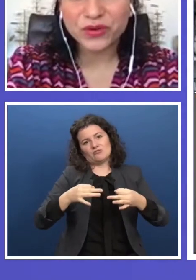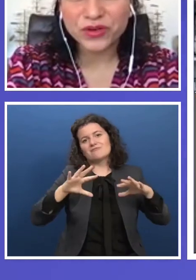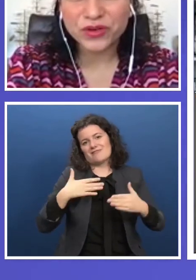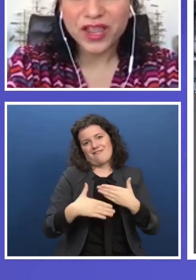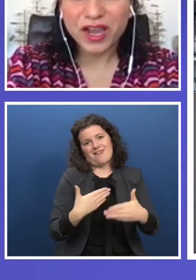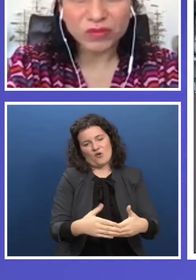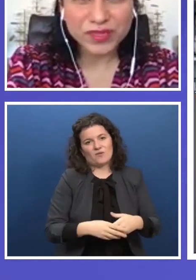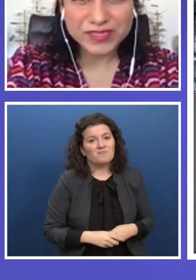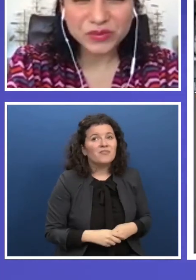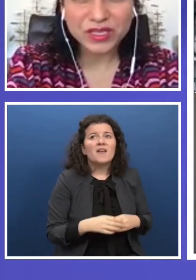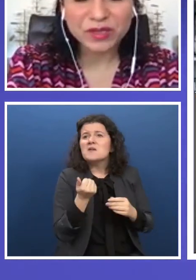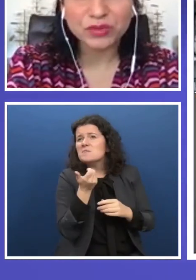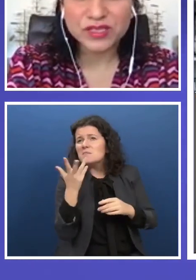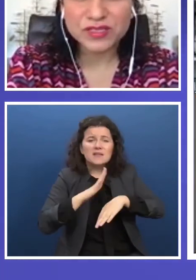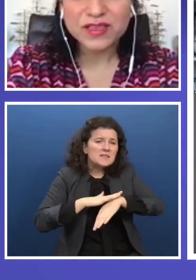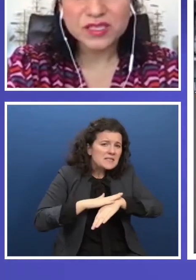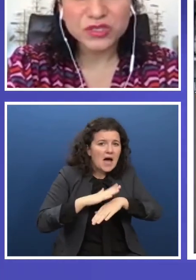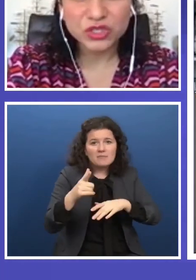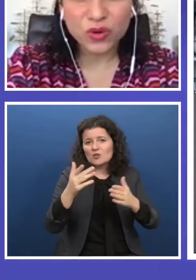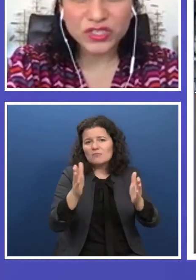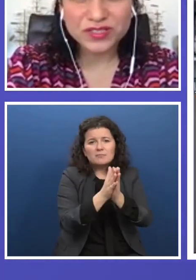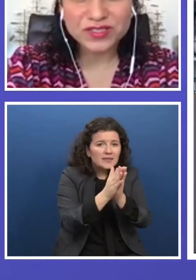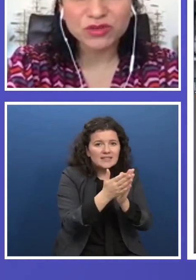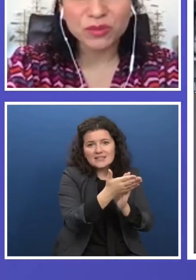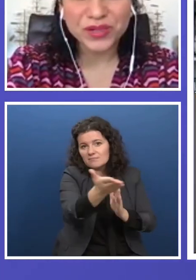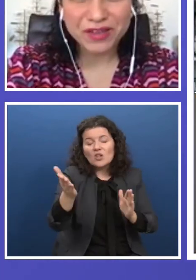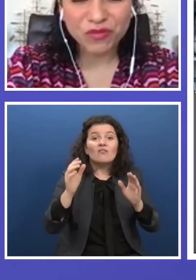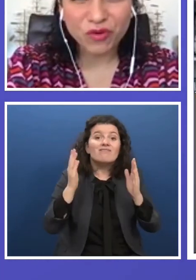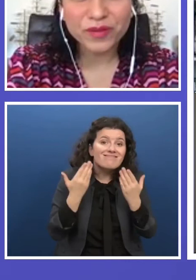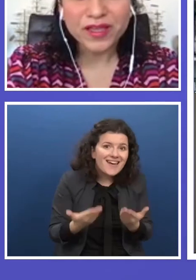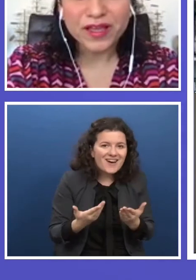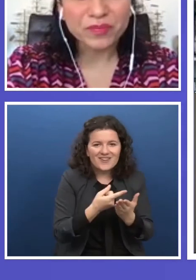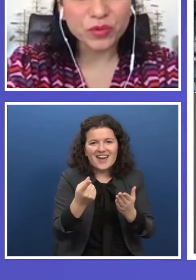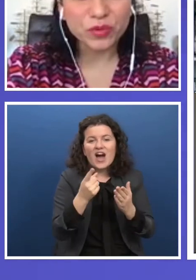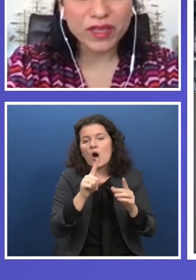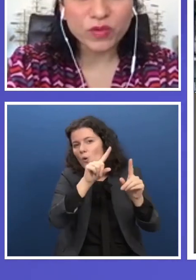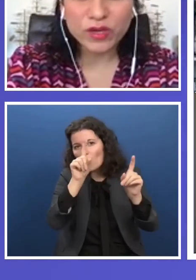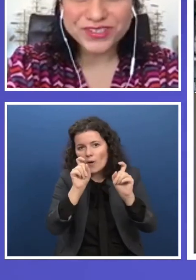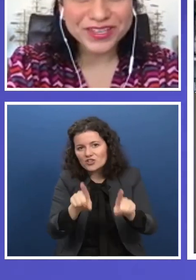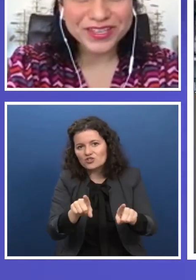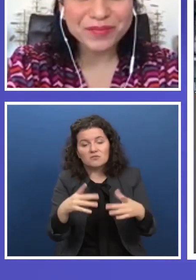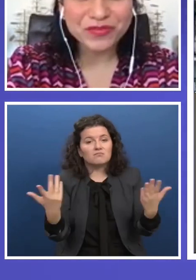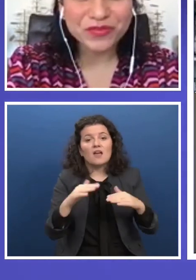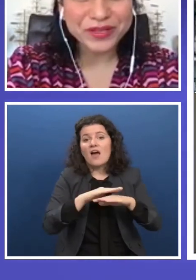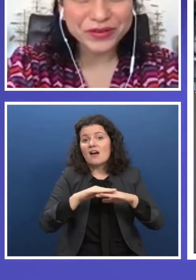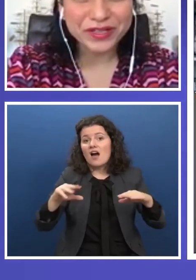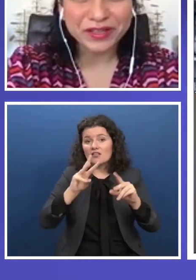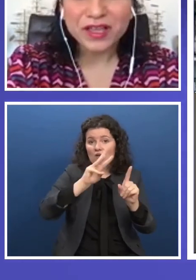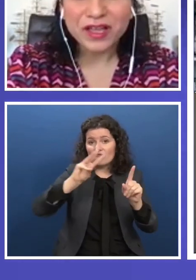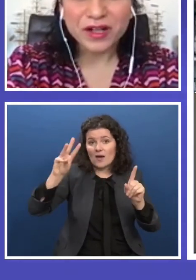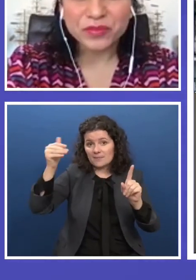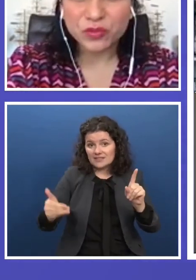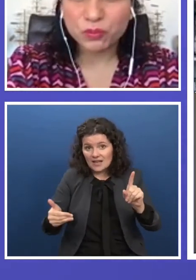to encourage everyone that's tuning in, please submit your questions through the platform. We have one question that came in from